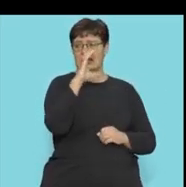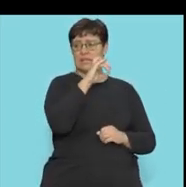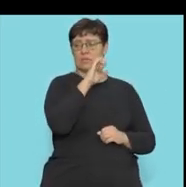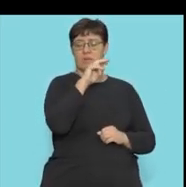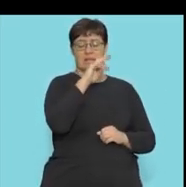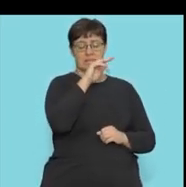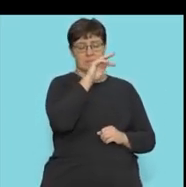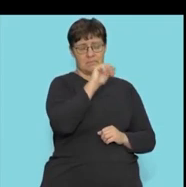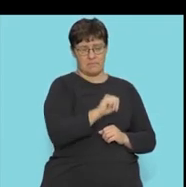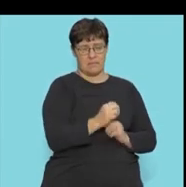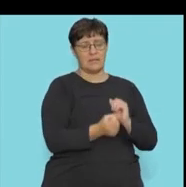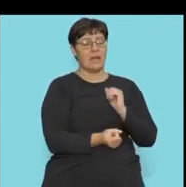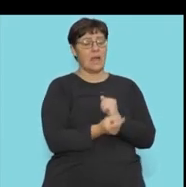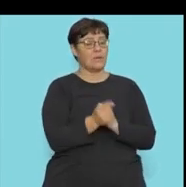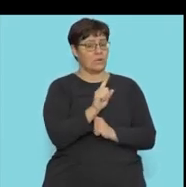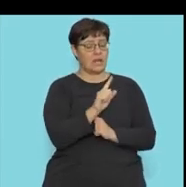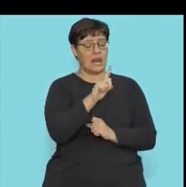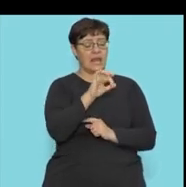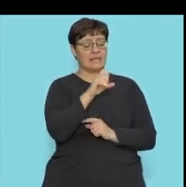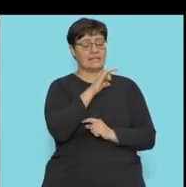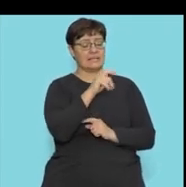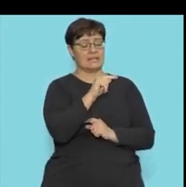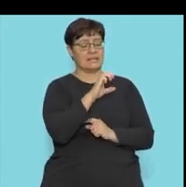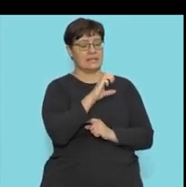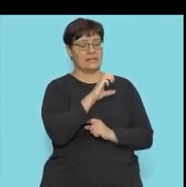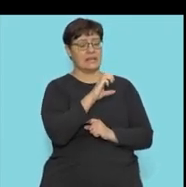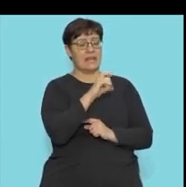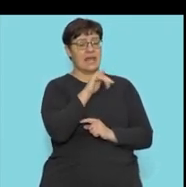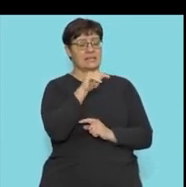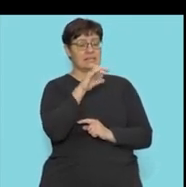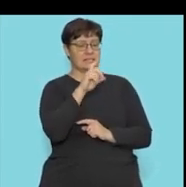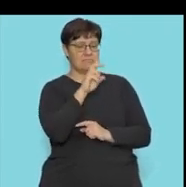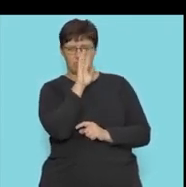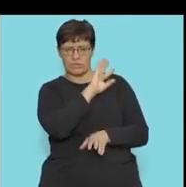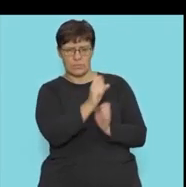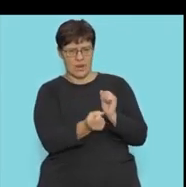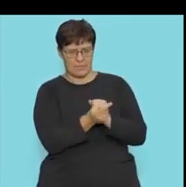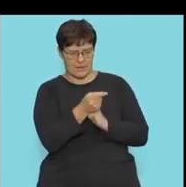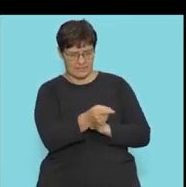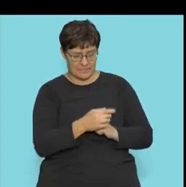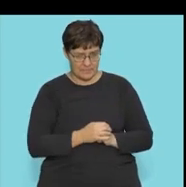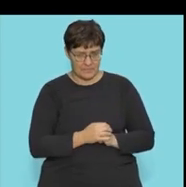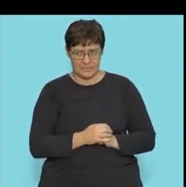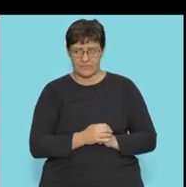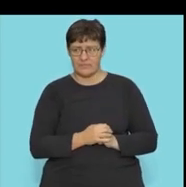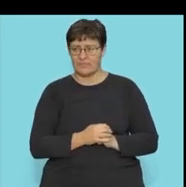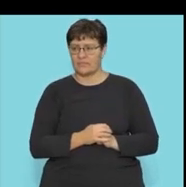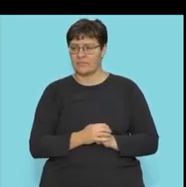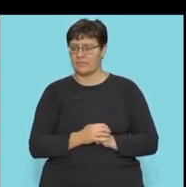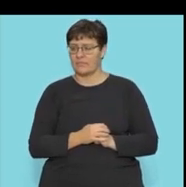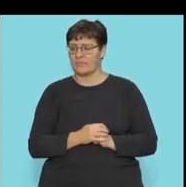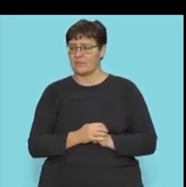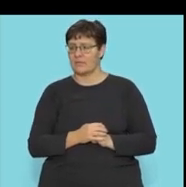turn builds up what we refer to as lactic acid. Let's see what happens to that lactic acid. Let me go